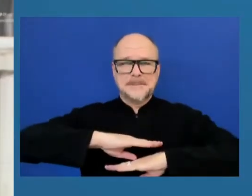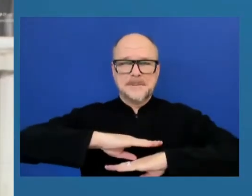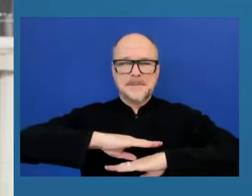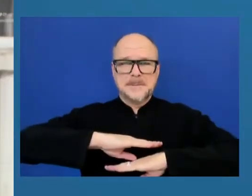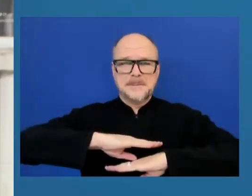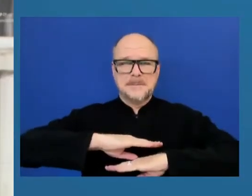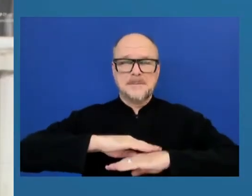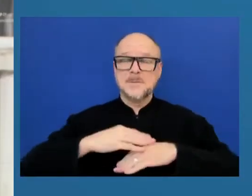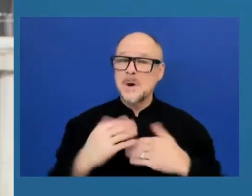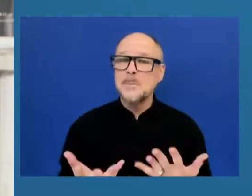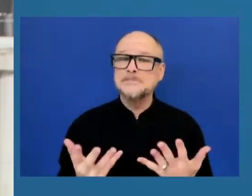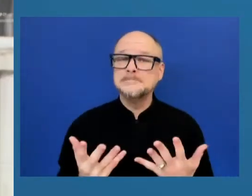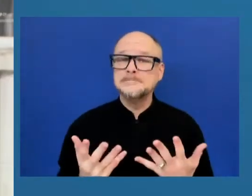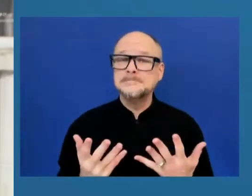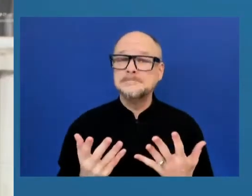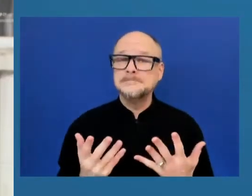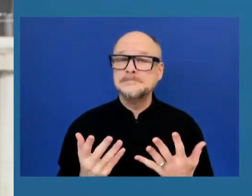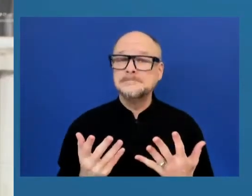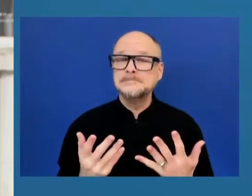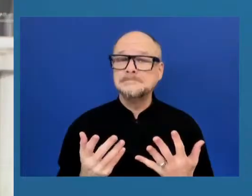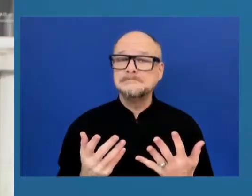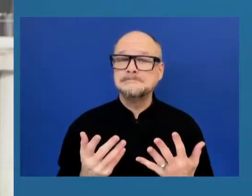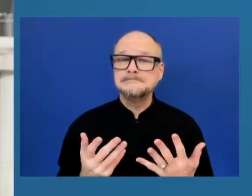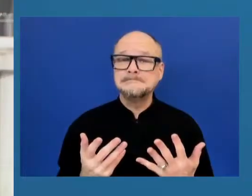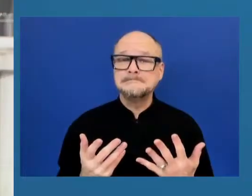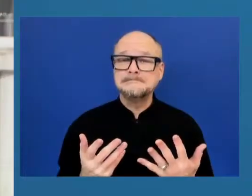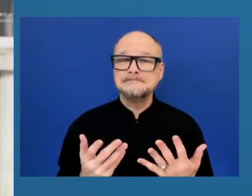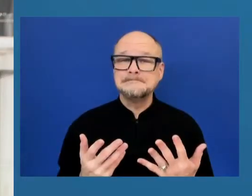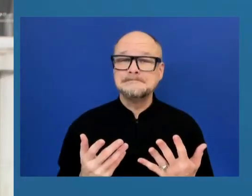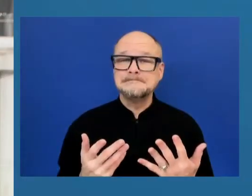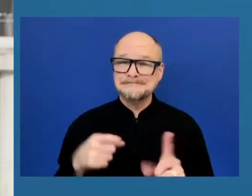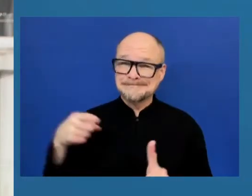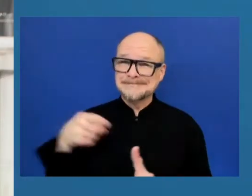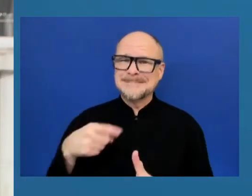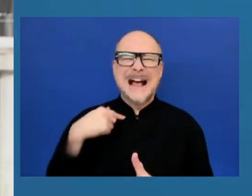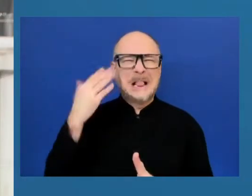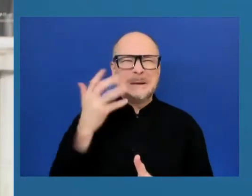So, coming to the end here, folks. I know it's a little hot.